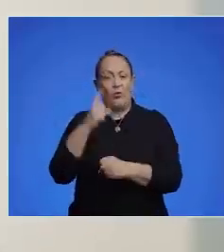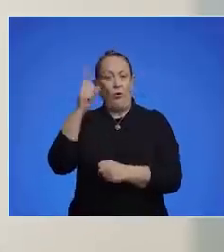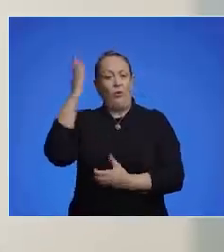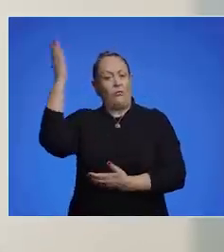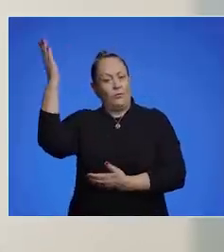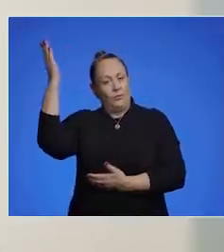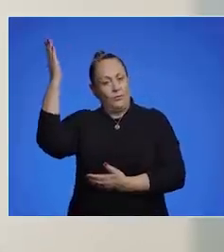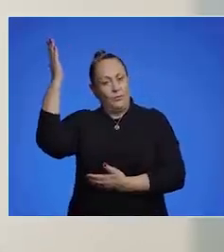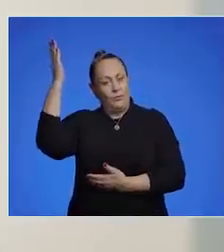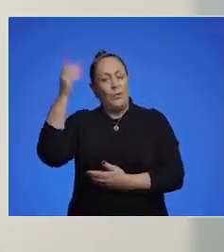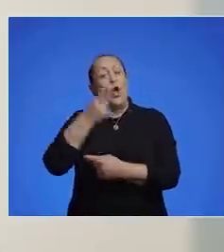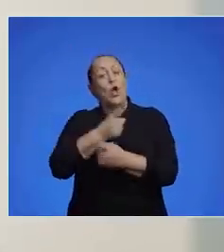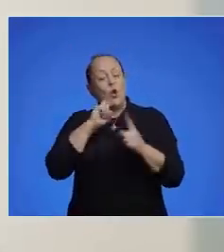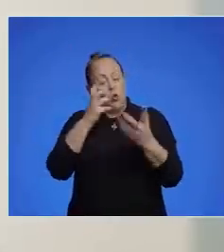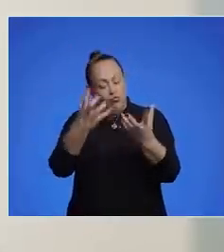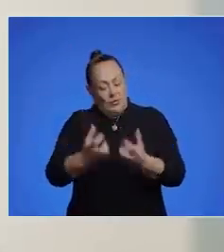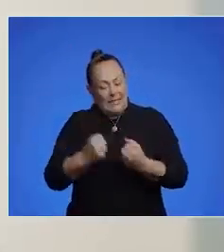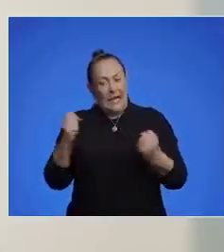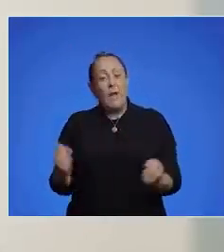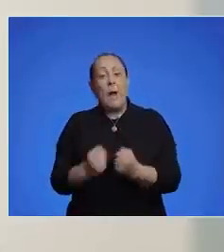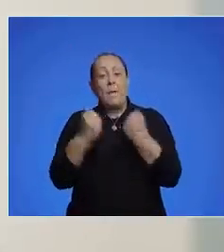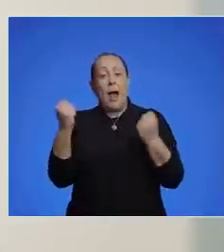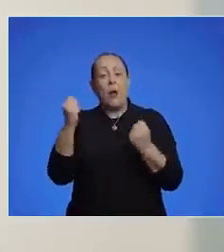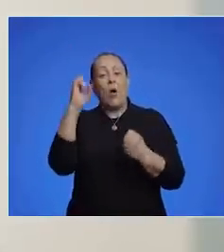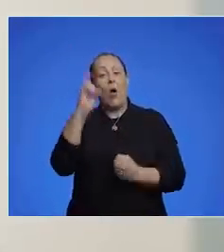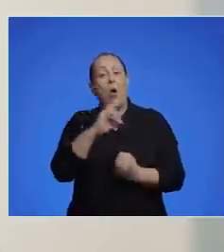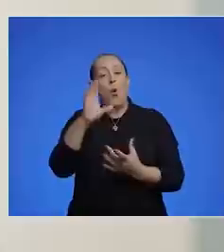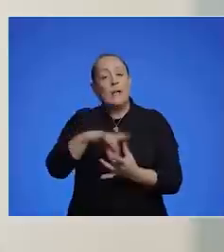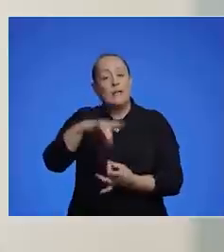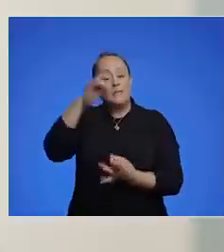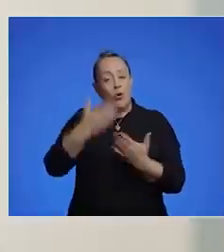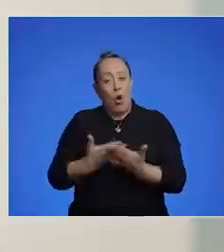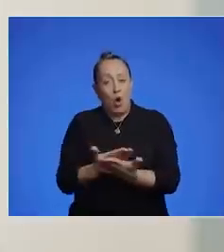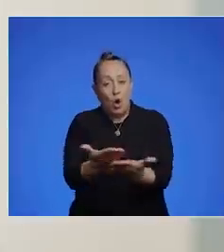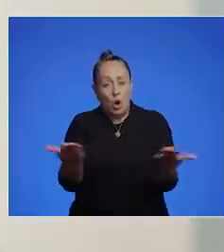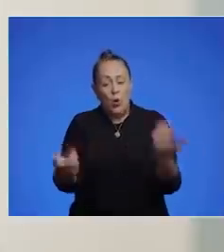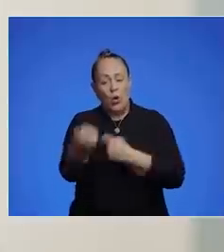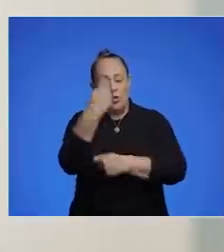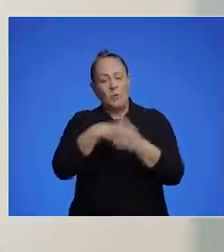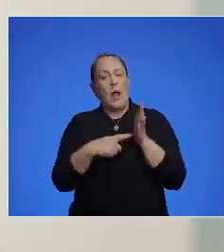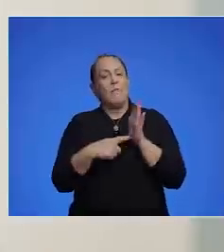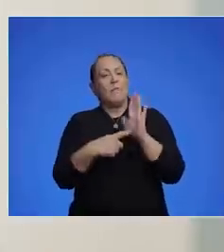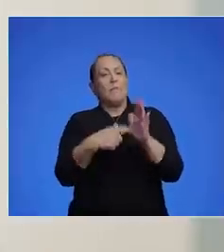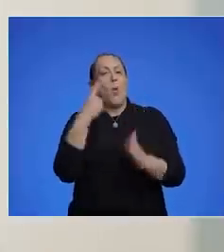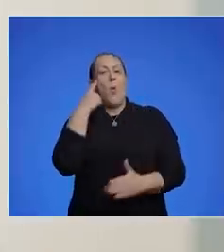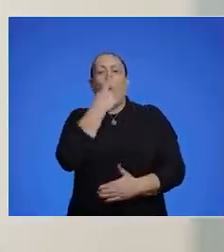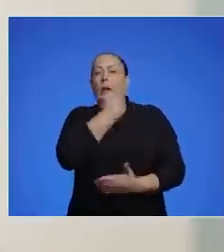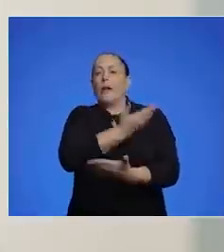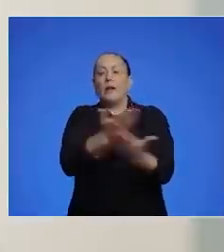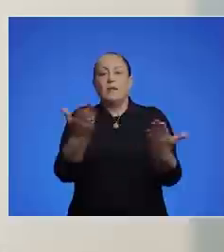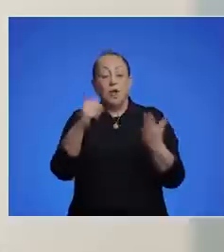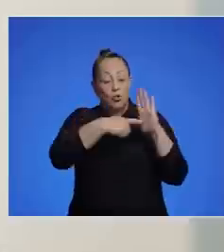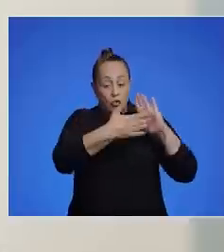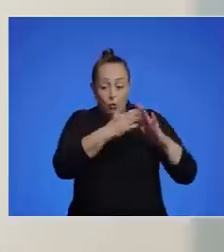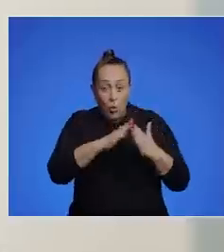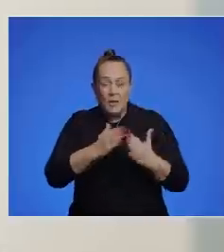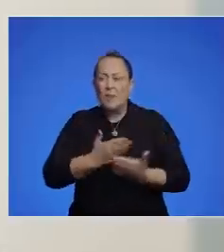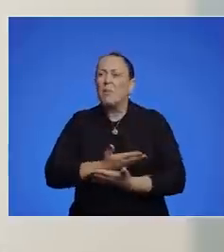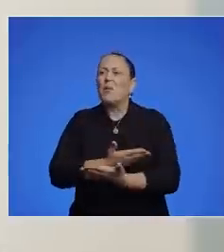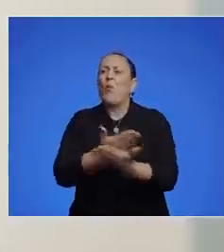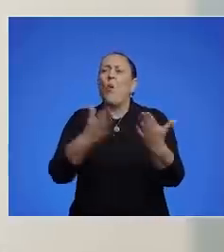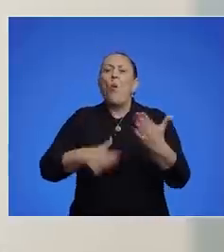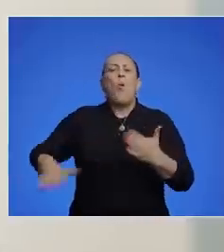authority, but you will receive power when the Holy Spirit comes on you, and then you will be my witness, not only in Jerusalem,